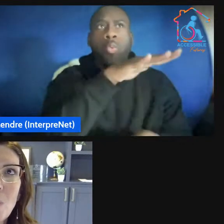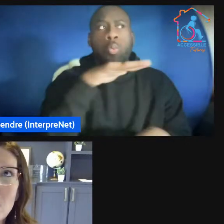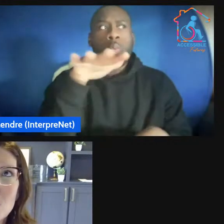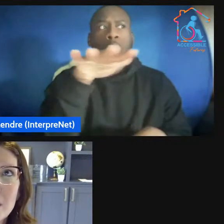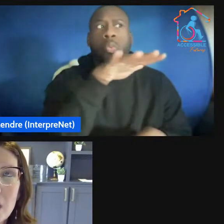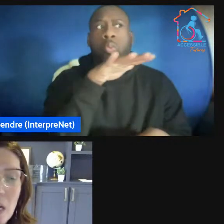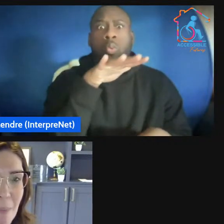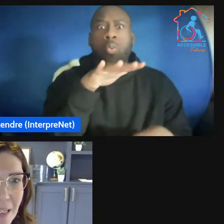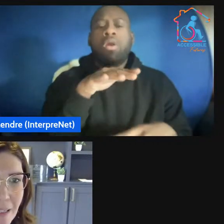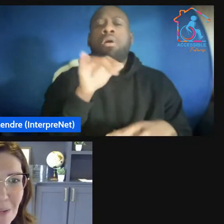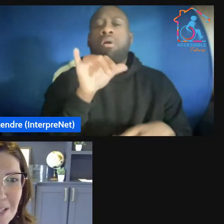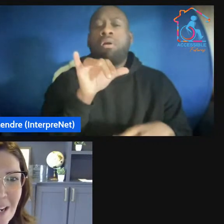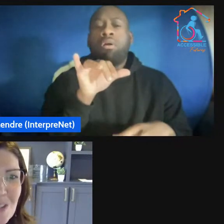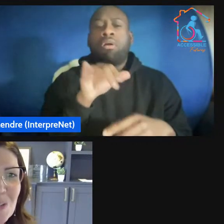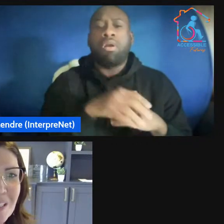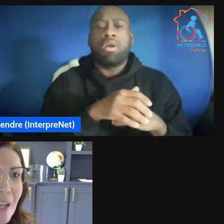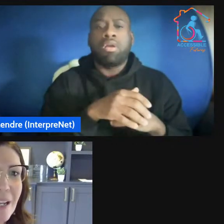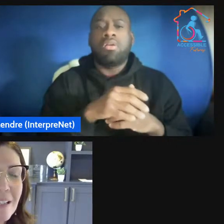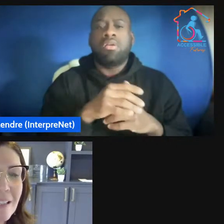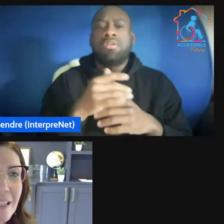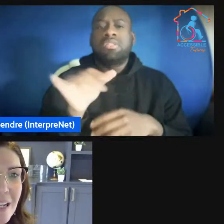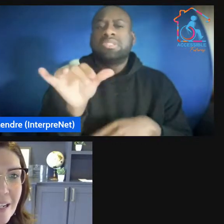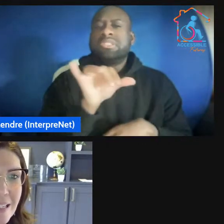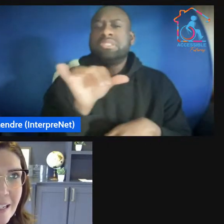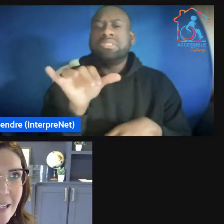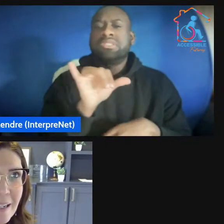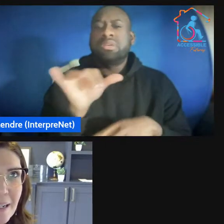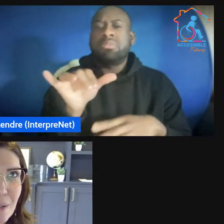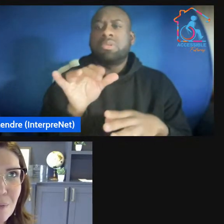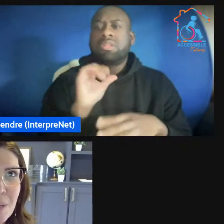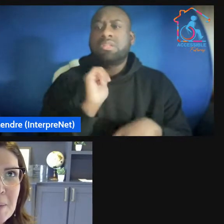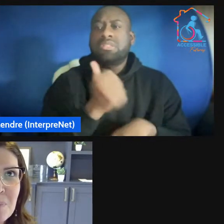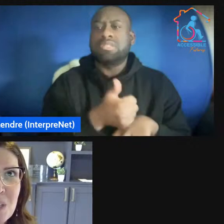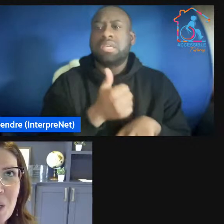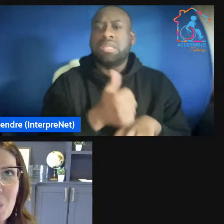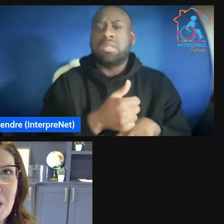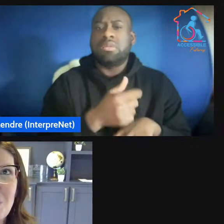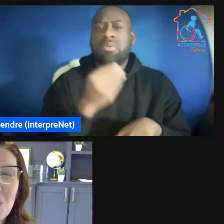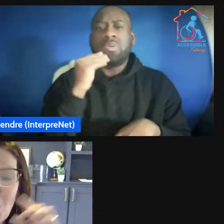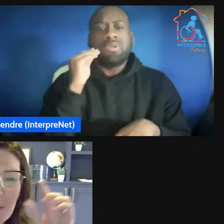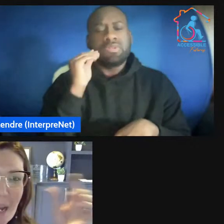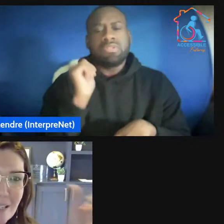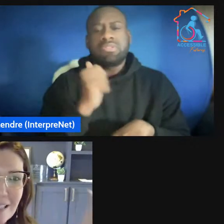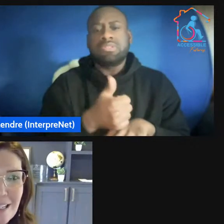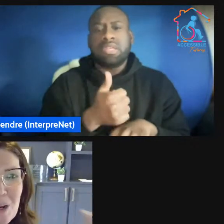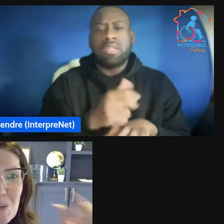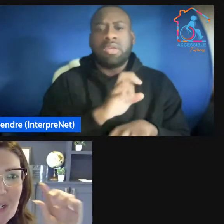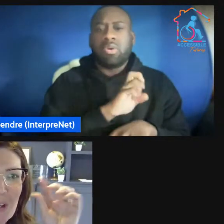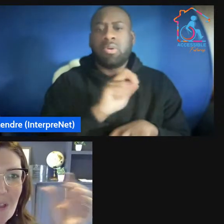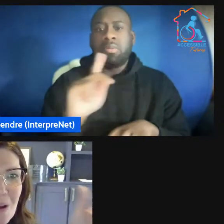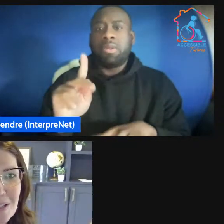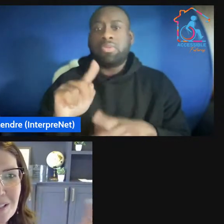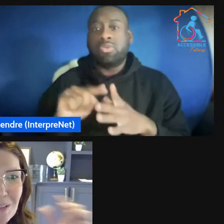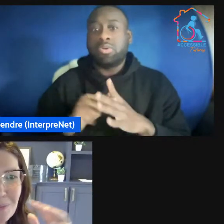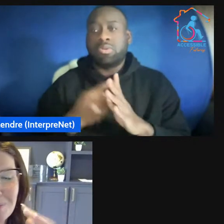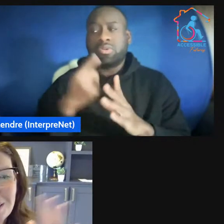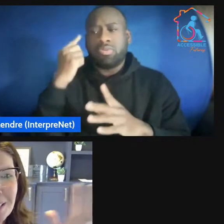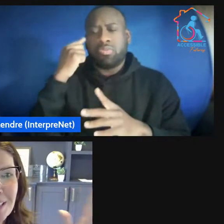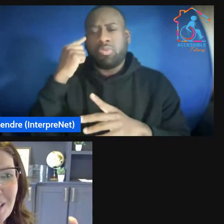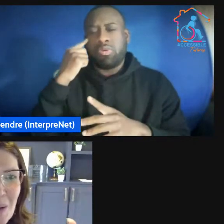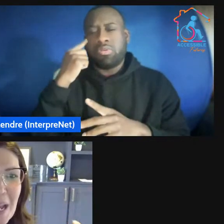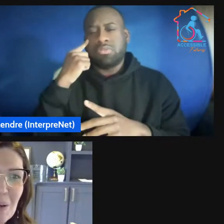similar arrangements that are made in residential settings, and the idea of kind of going back to the original thoughts